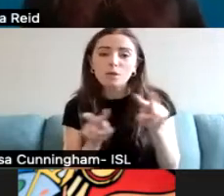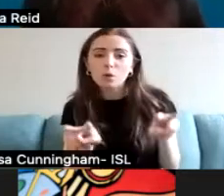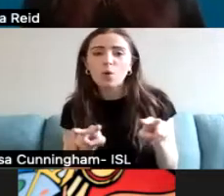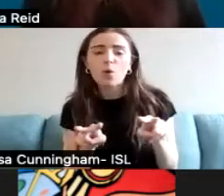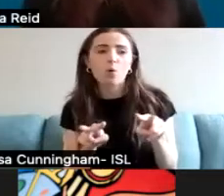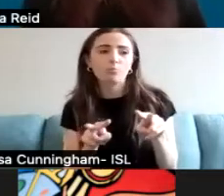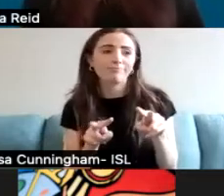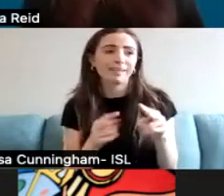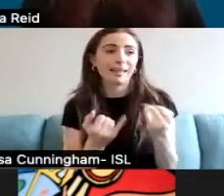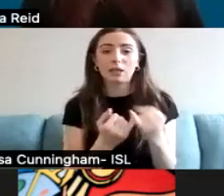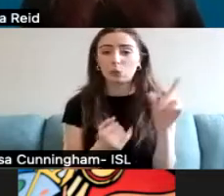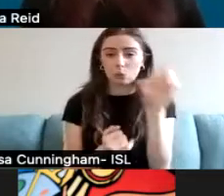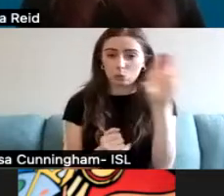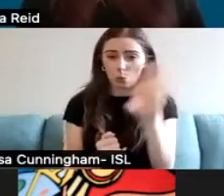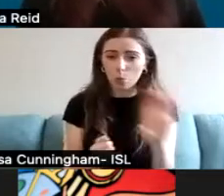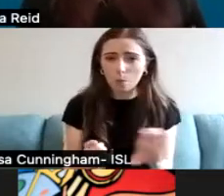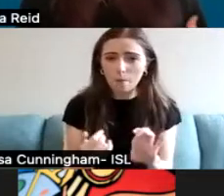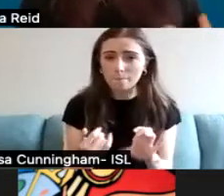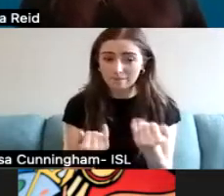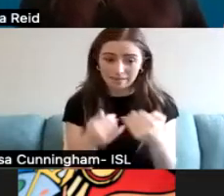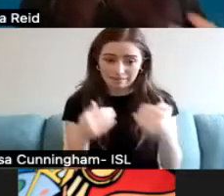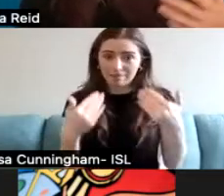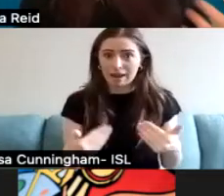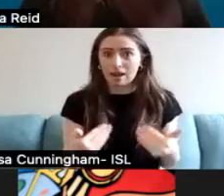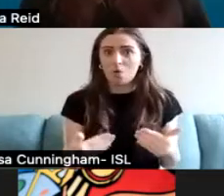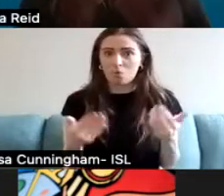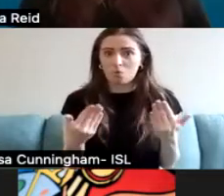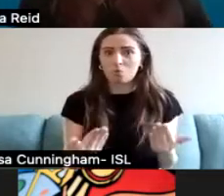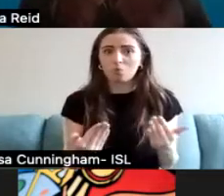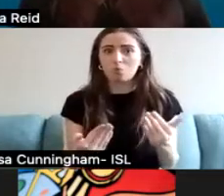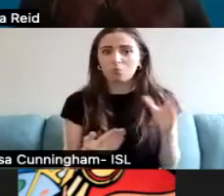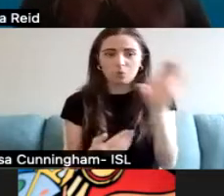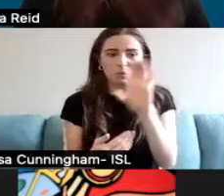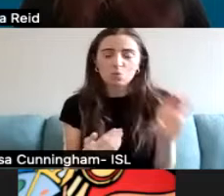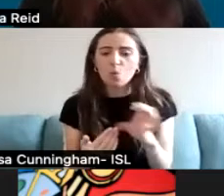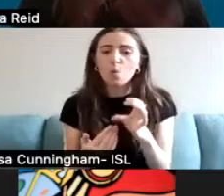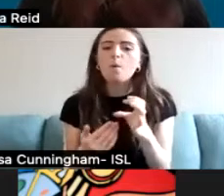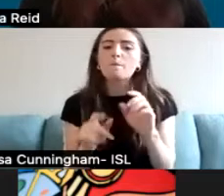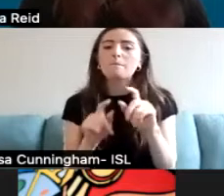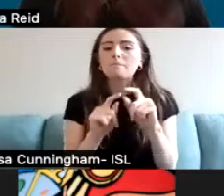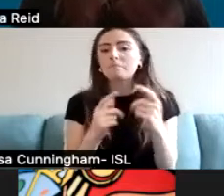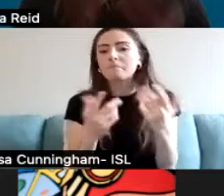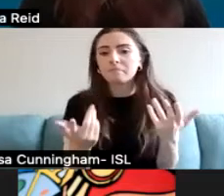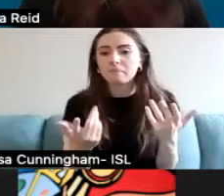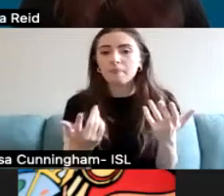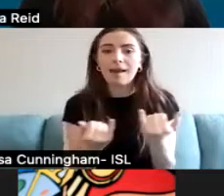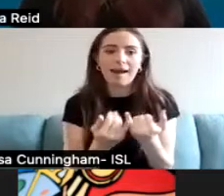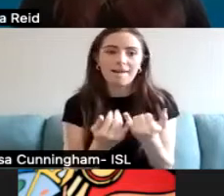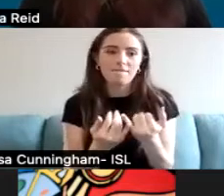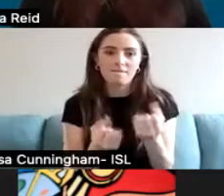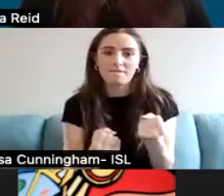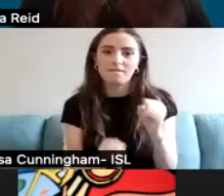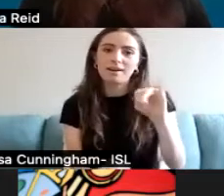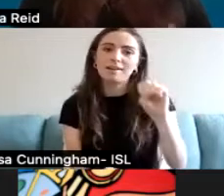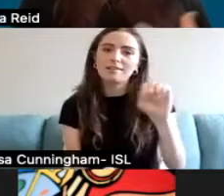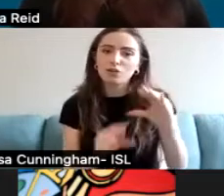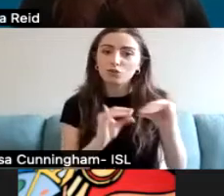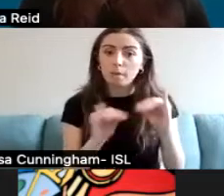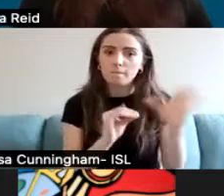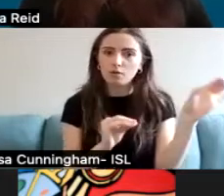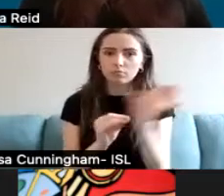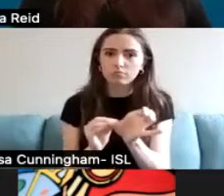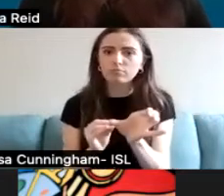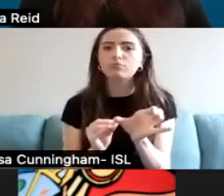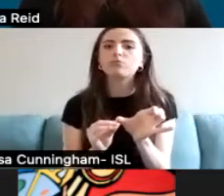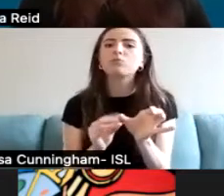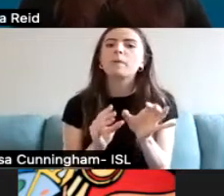over the last couple of years, and we're doing today. Consider having someone like our ISL interpreter to